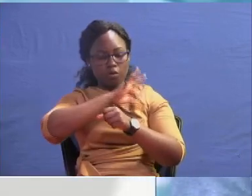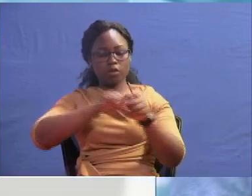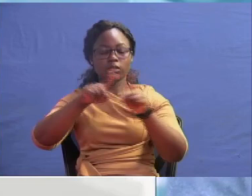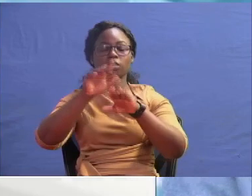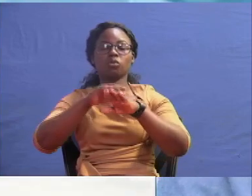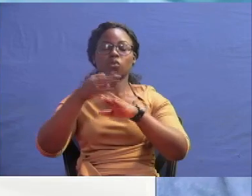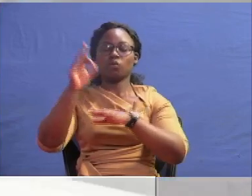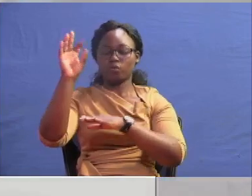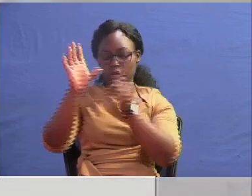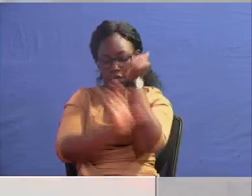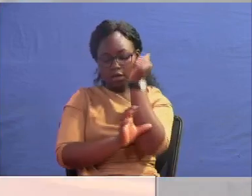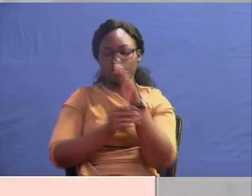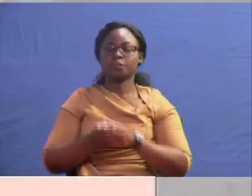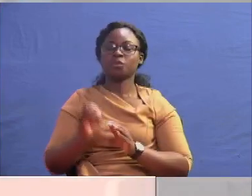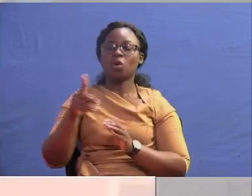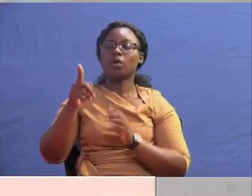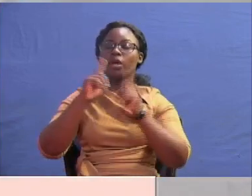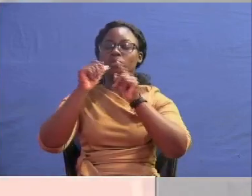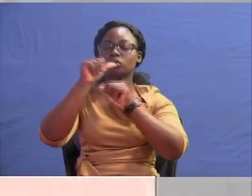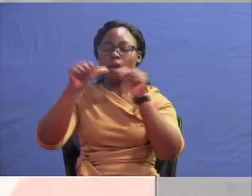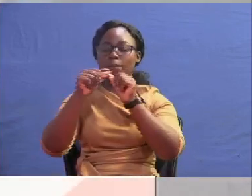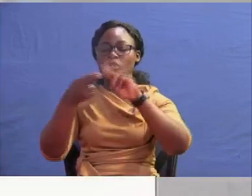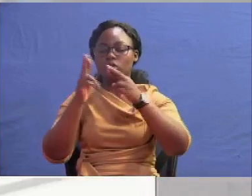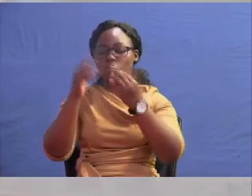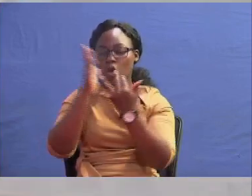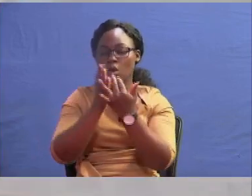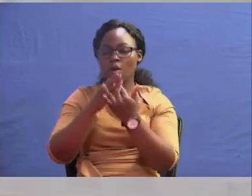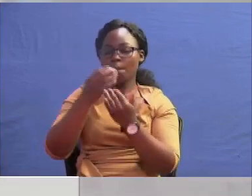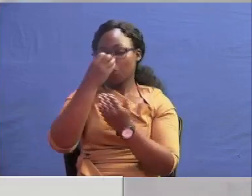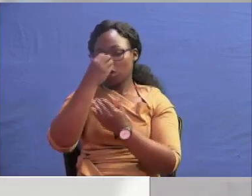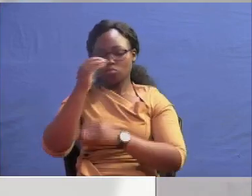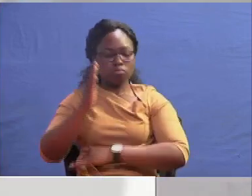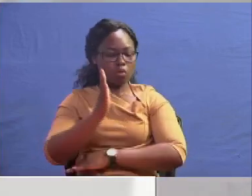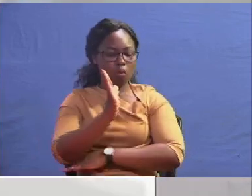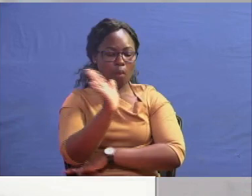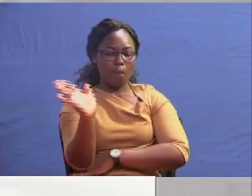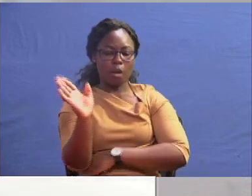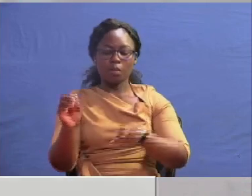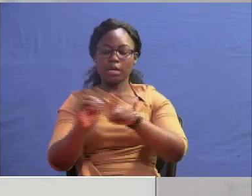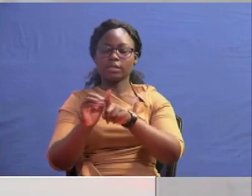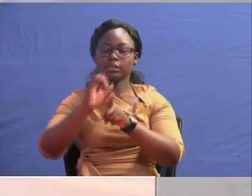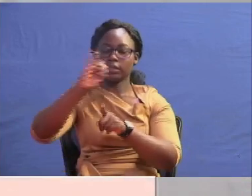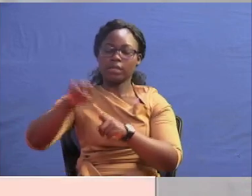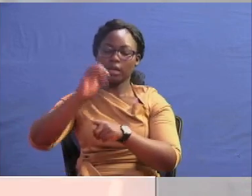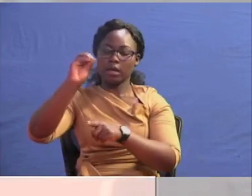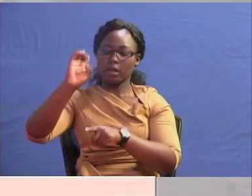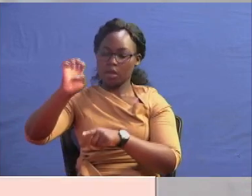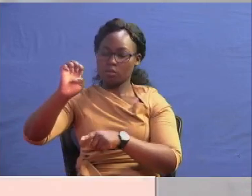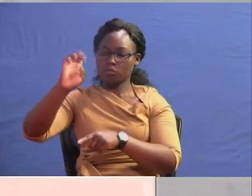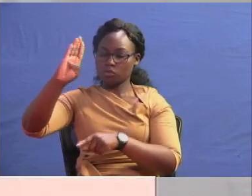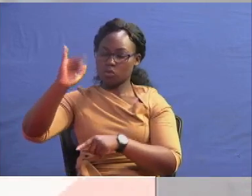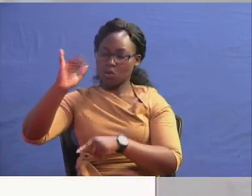you speak about the relationship between Barack Obama and Joe Biden. Yes. But that is something we are